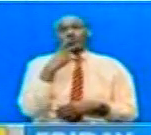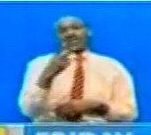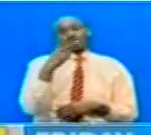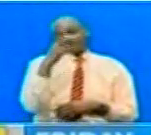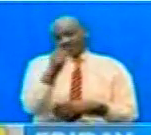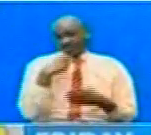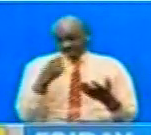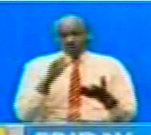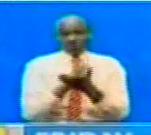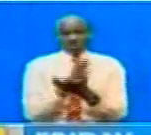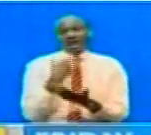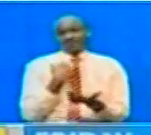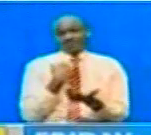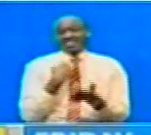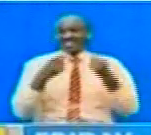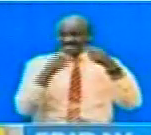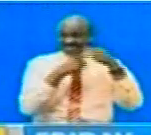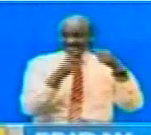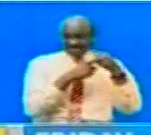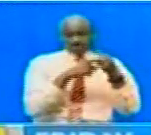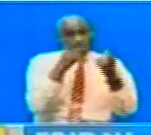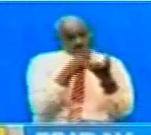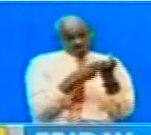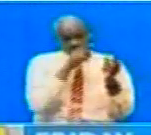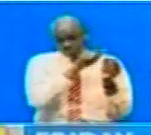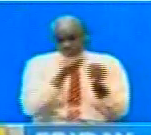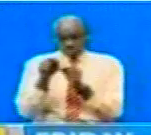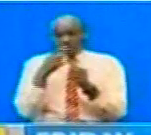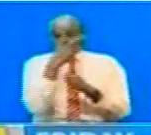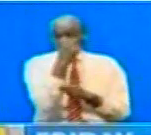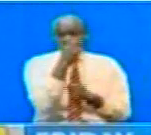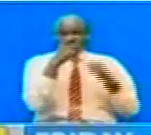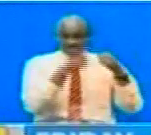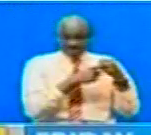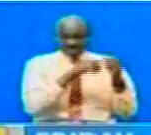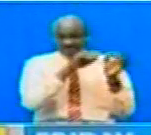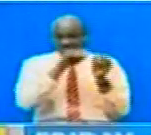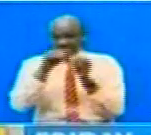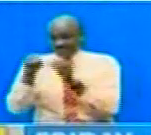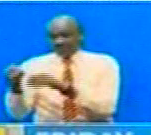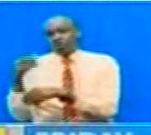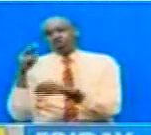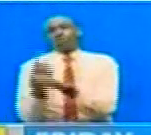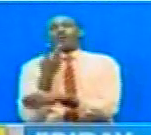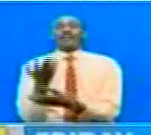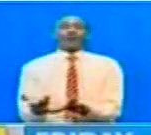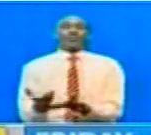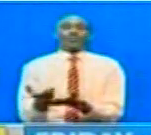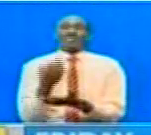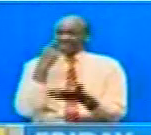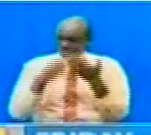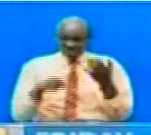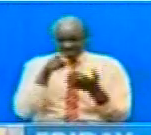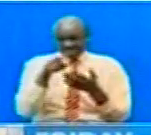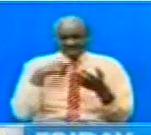3,225% of the share price from 66 shillings and 50 cents in 2006 to trade at 2 shillings today. A plunge that saw